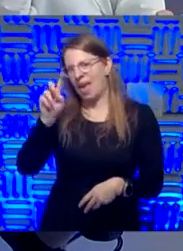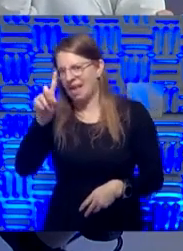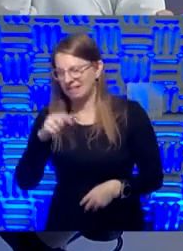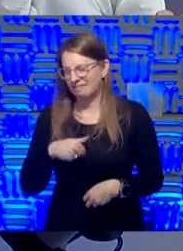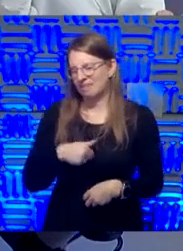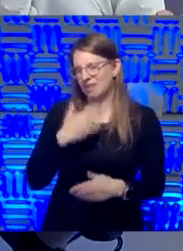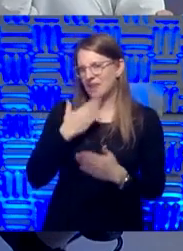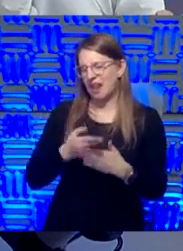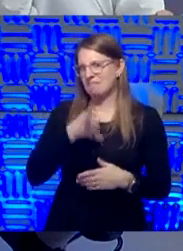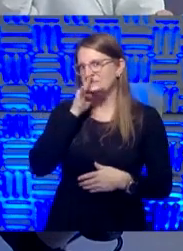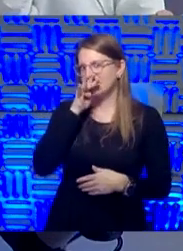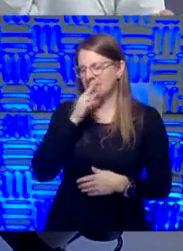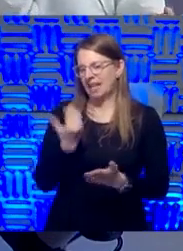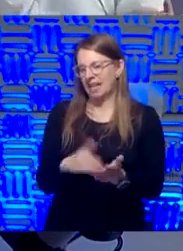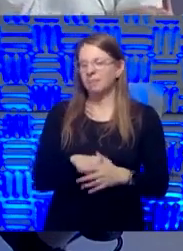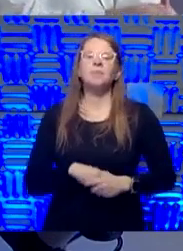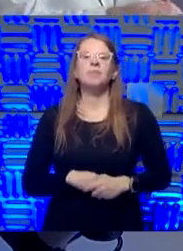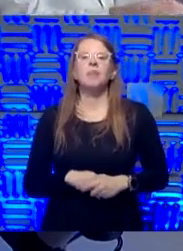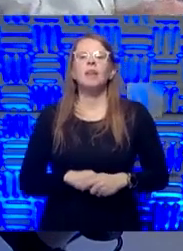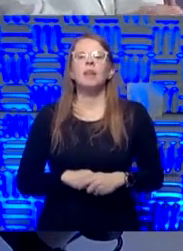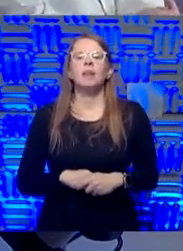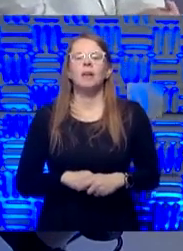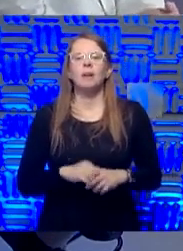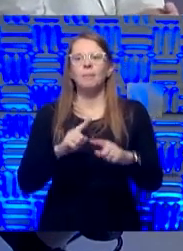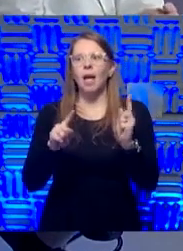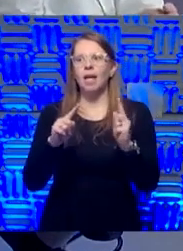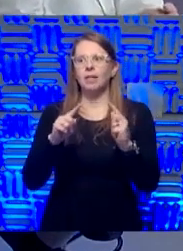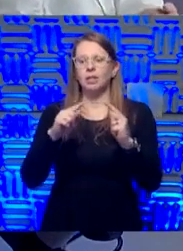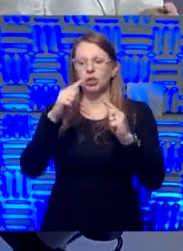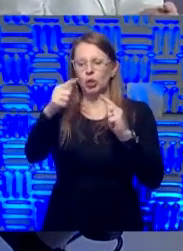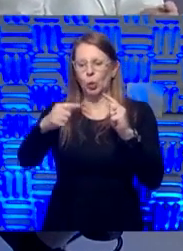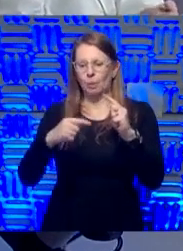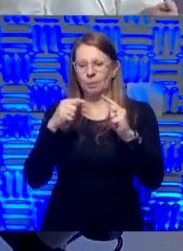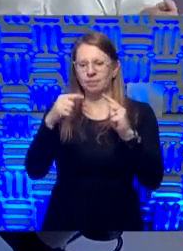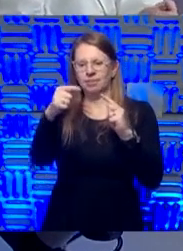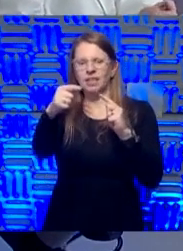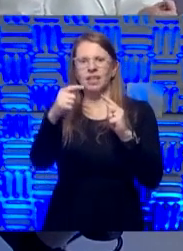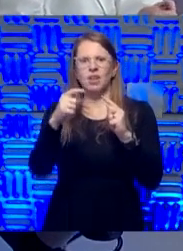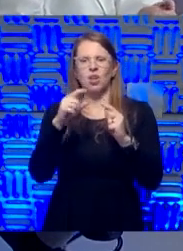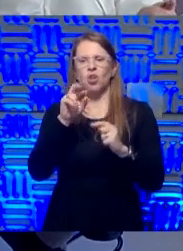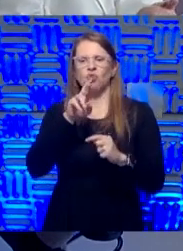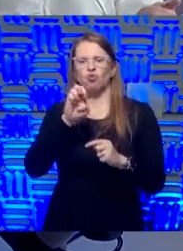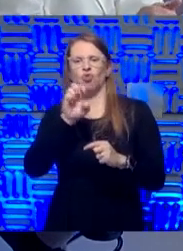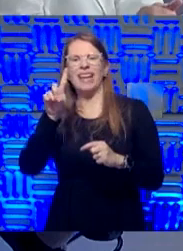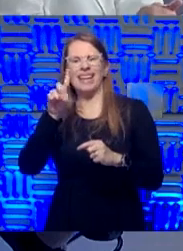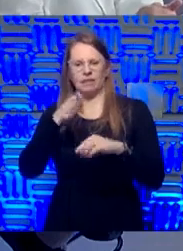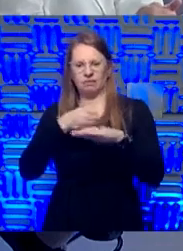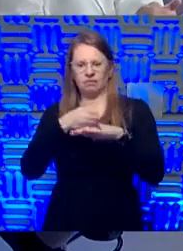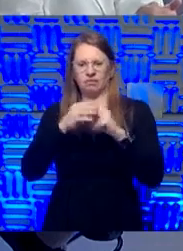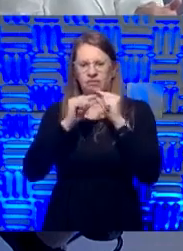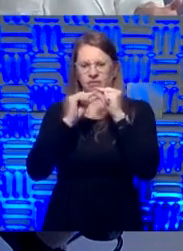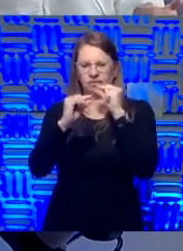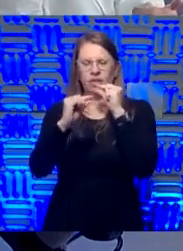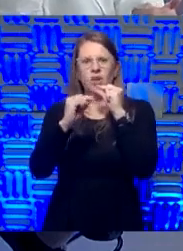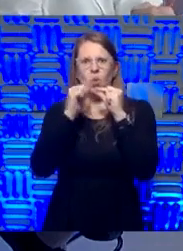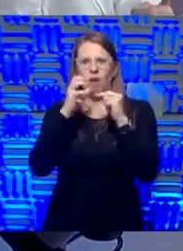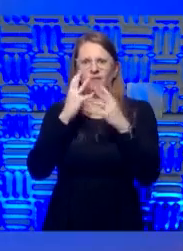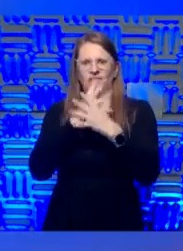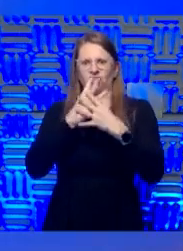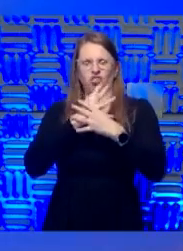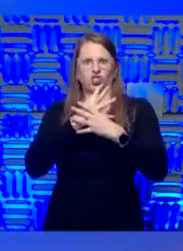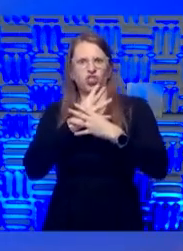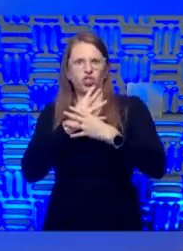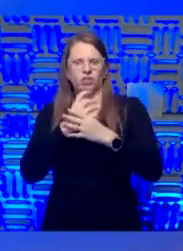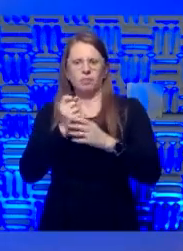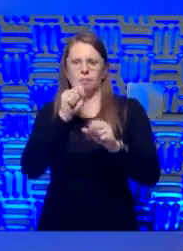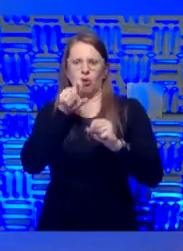I think that the tubing for the instruments Yeah, and the I would reeds are agree. going to really filter out Yeah. most of the major particles. I would agree a